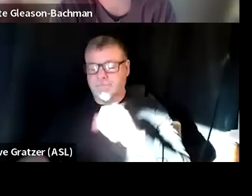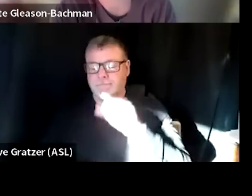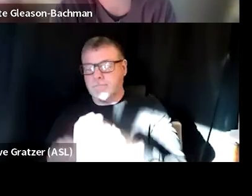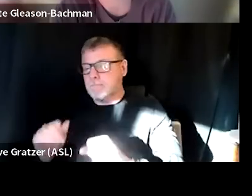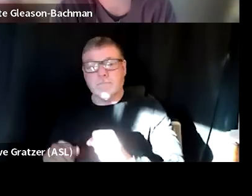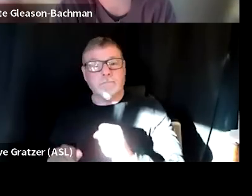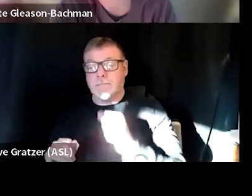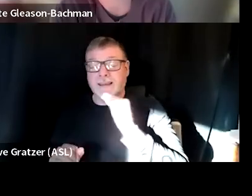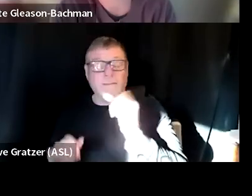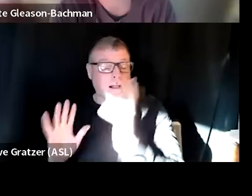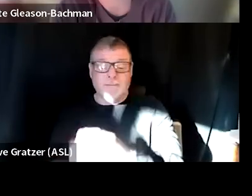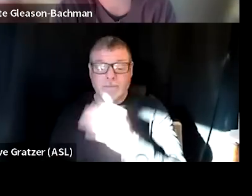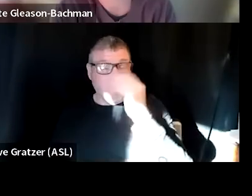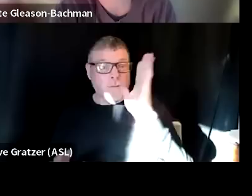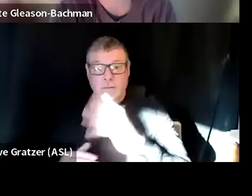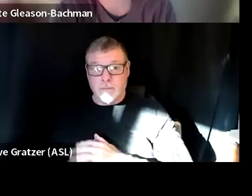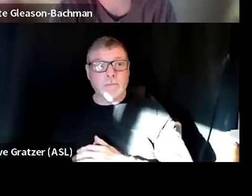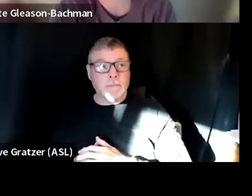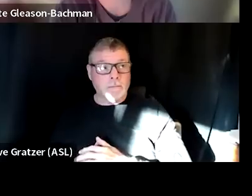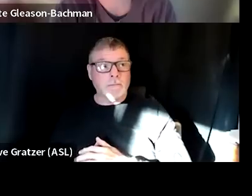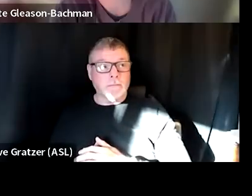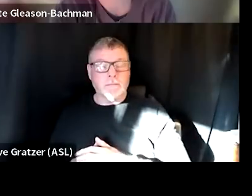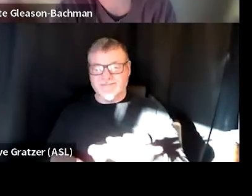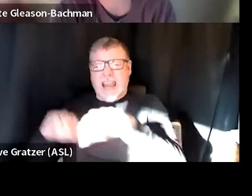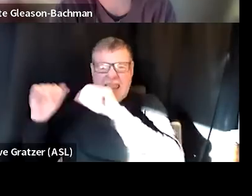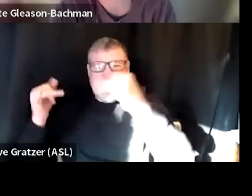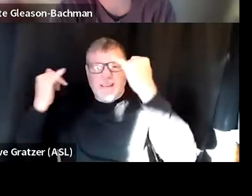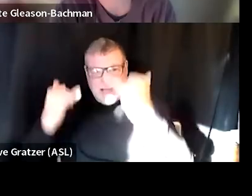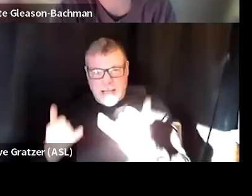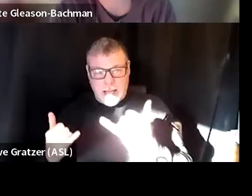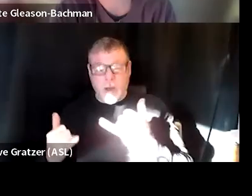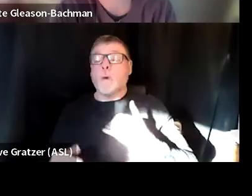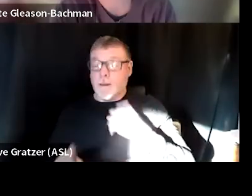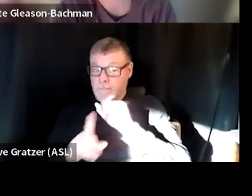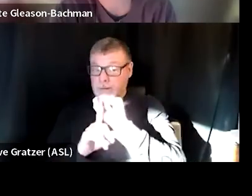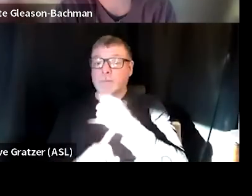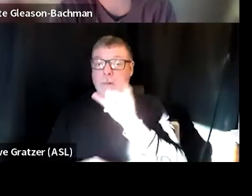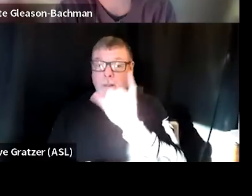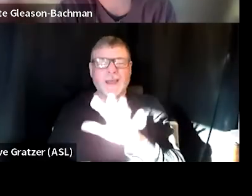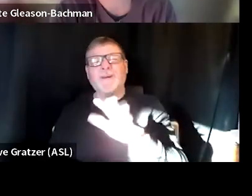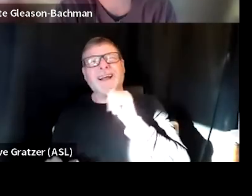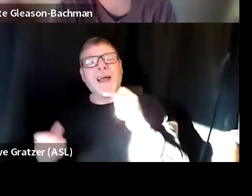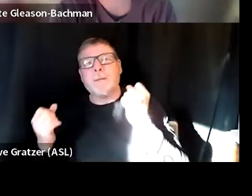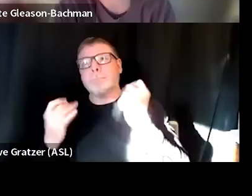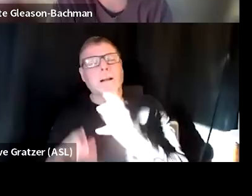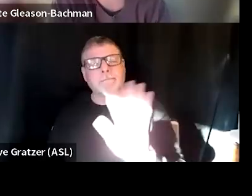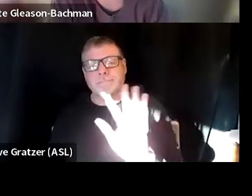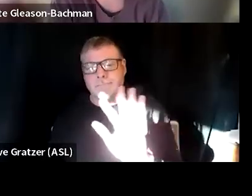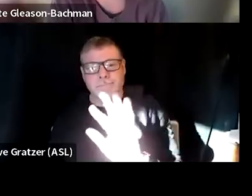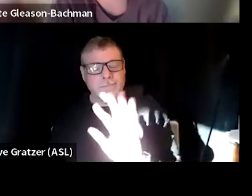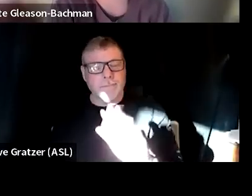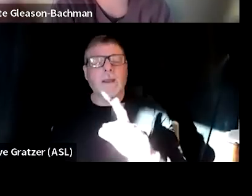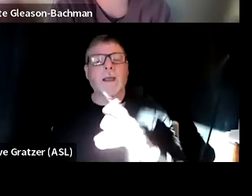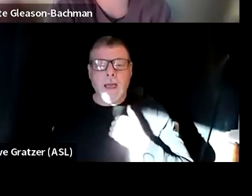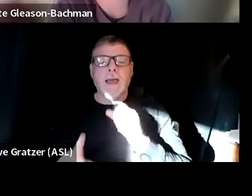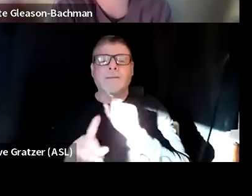If not, leave them. We're getting out of there now. And we've had a lot of those situations, not a whole lot, I'm sorry. We've had